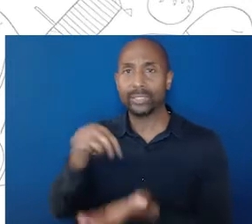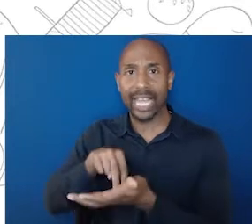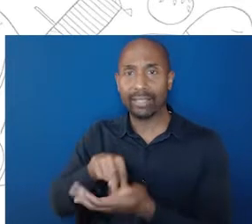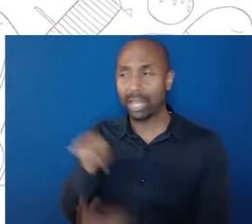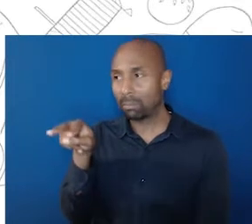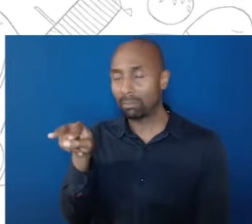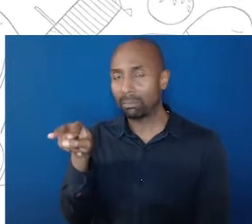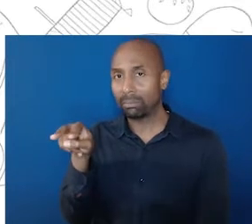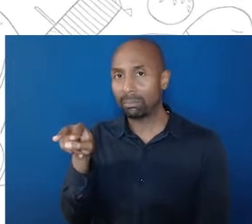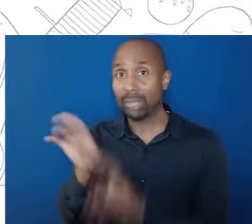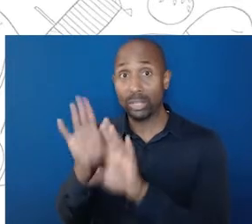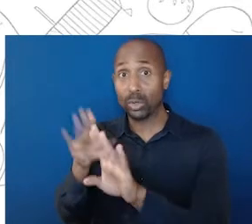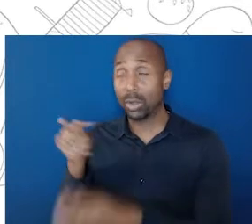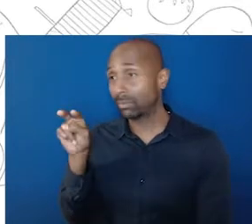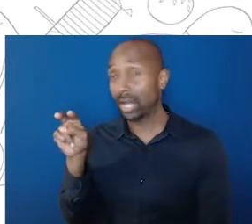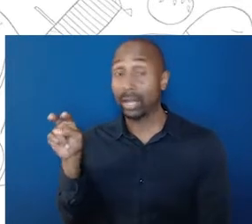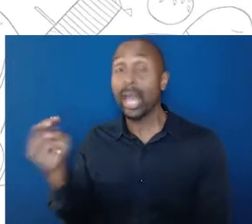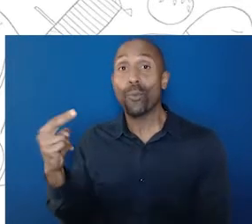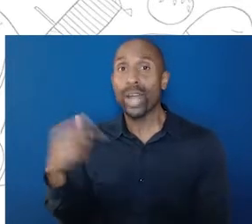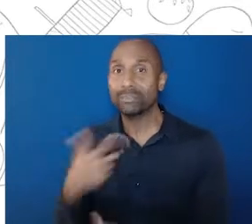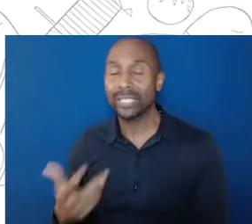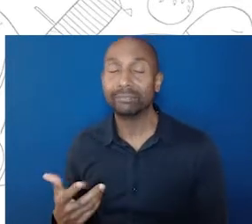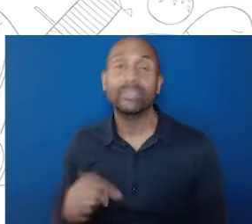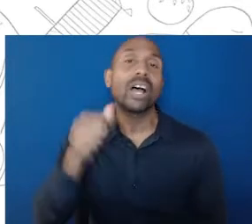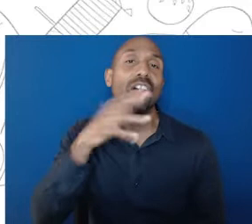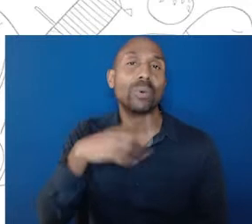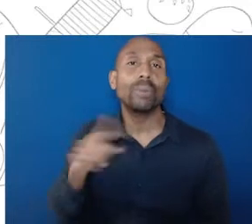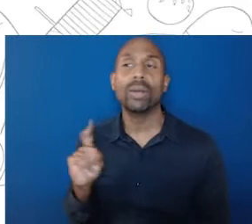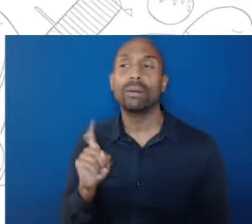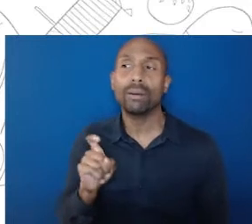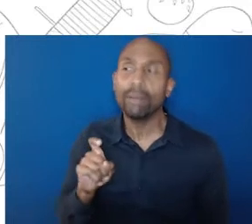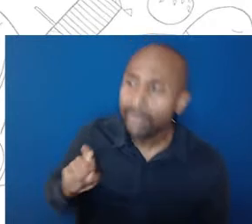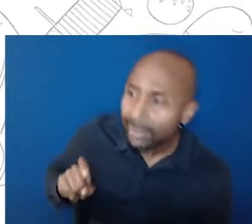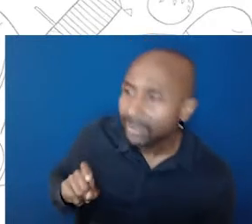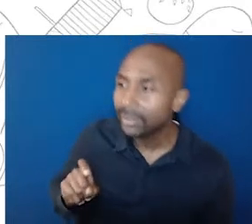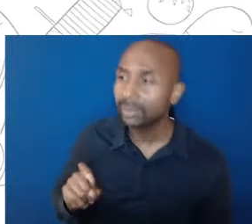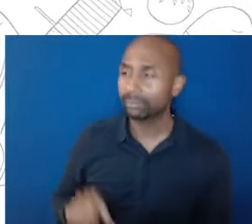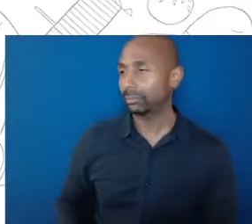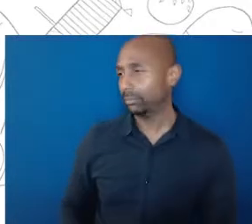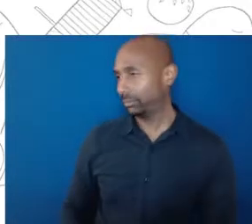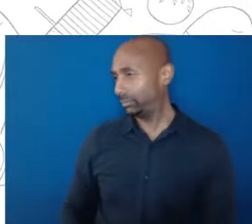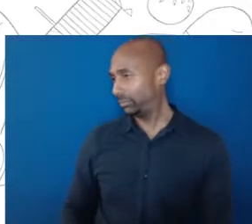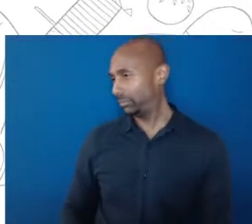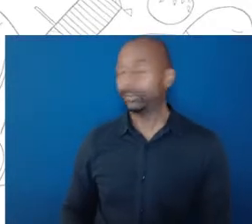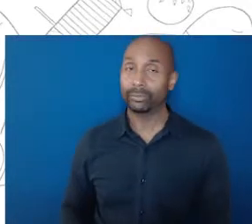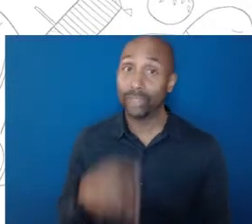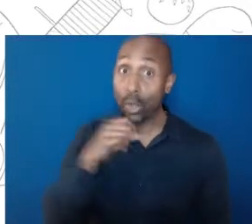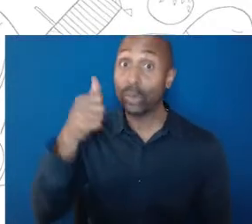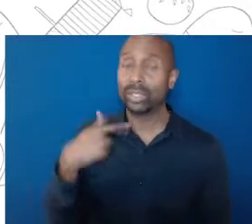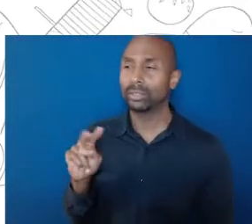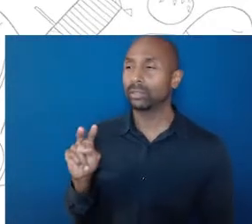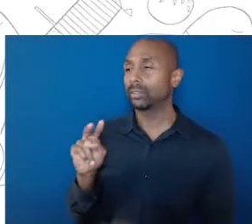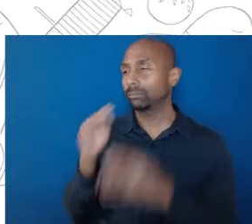and the older they were, you know, the more they frowned. The younger they were, the more curious they were. But